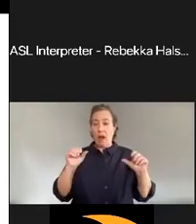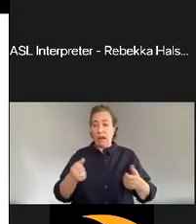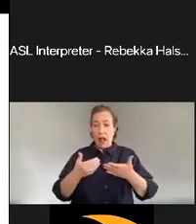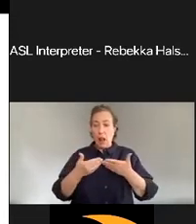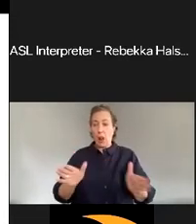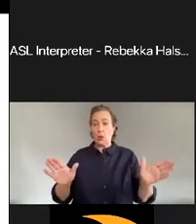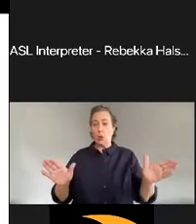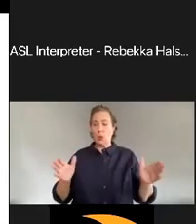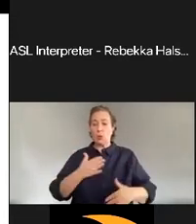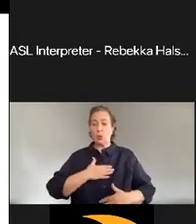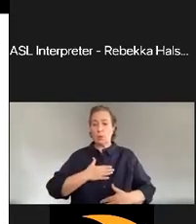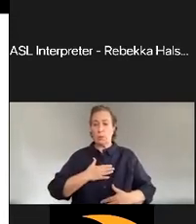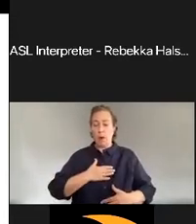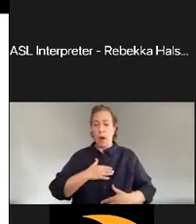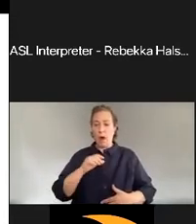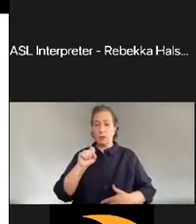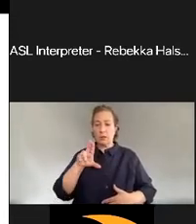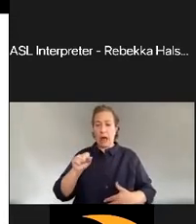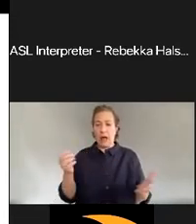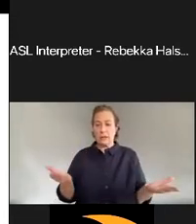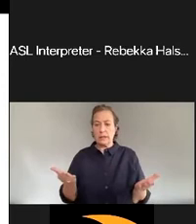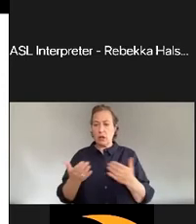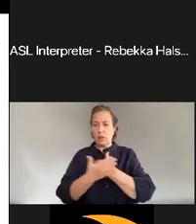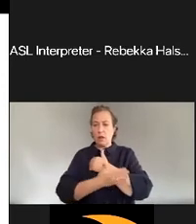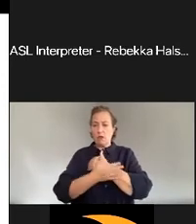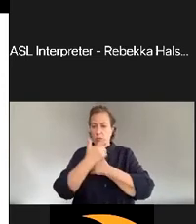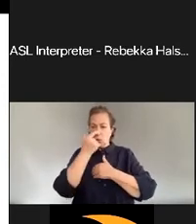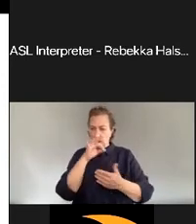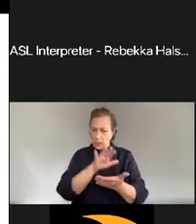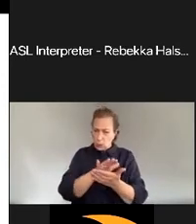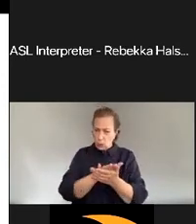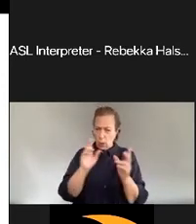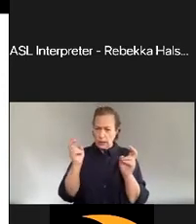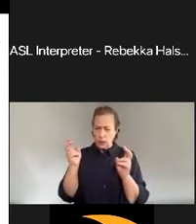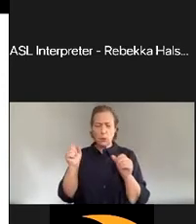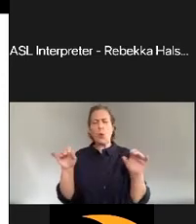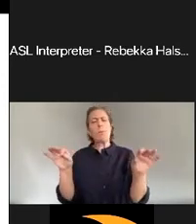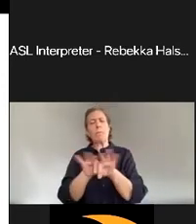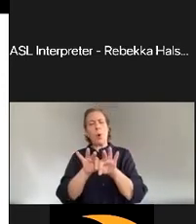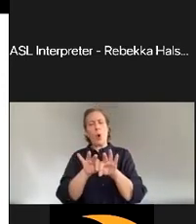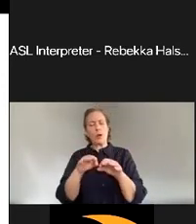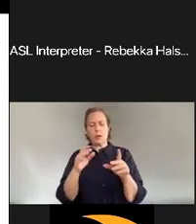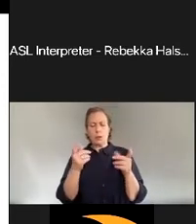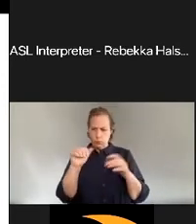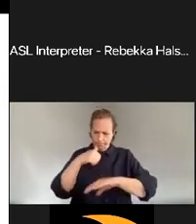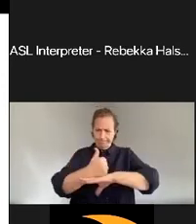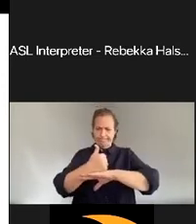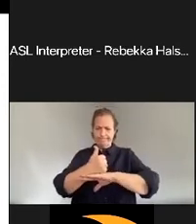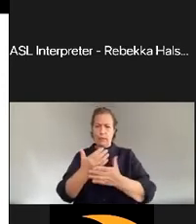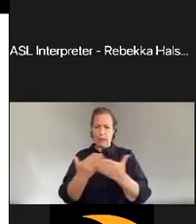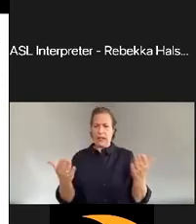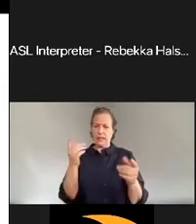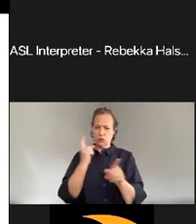even cause their deportation. So getting things right at the beginning is really critical. And then a